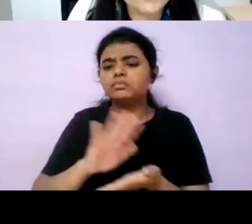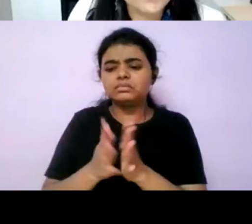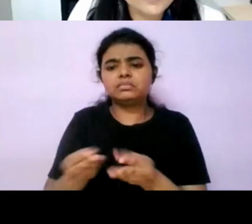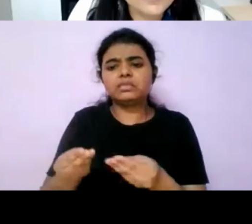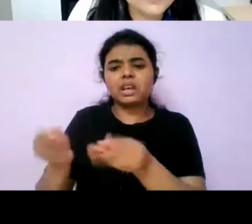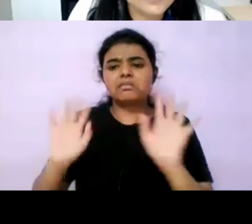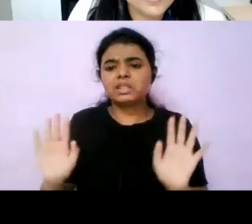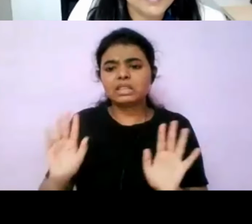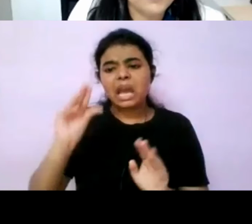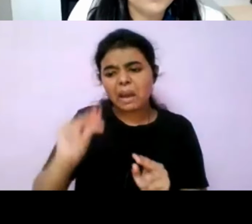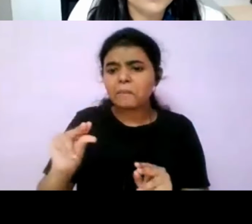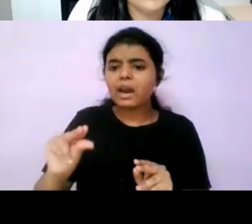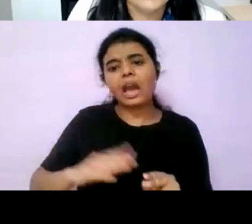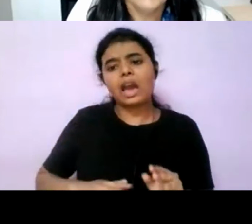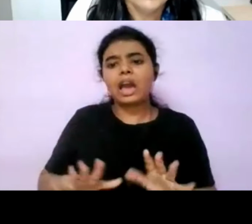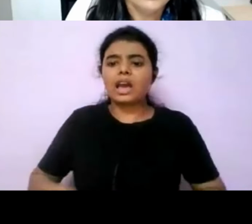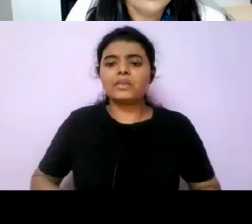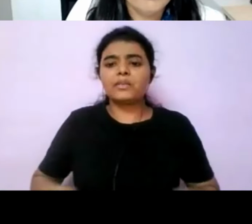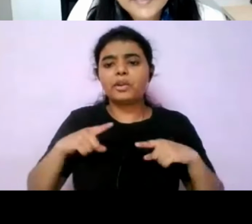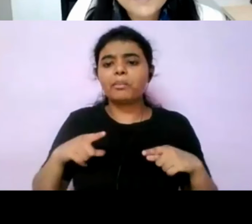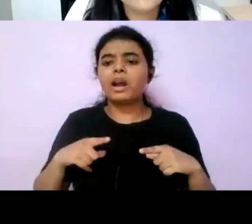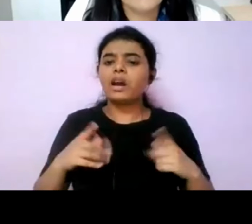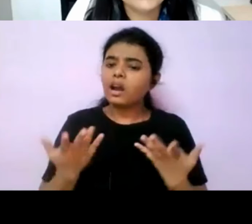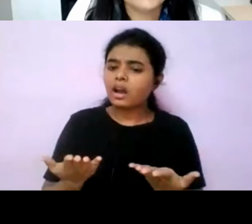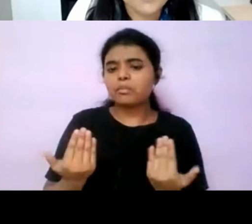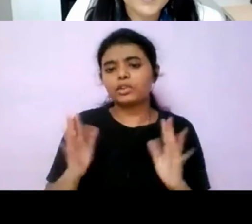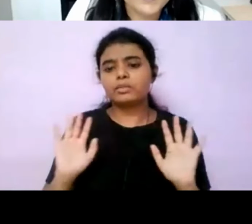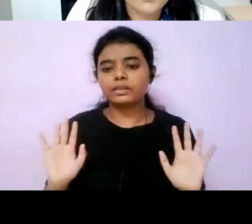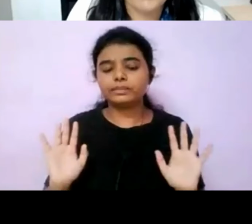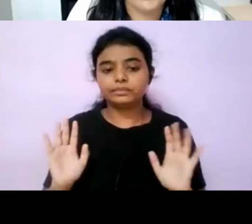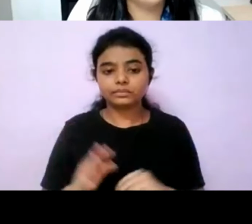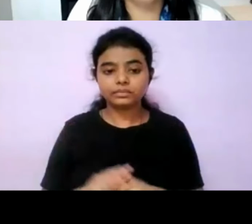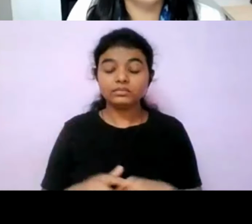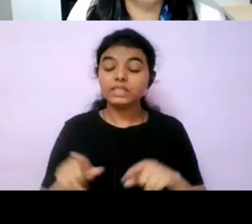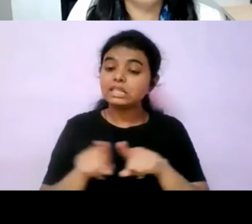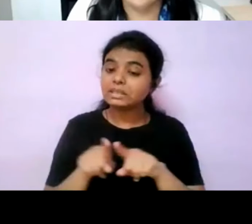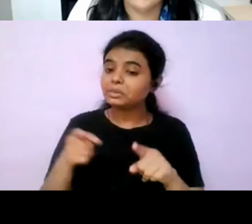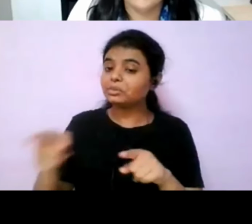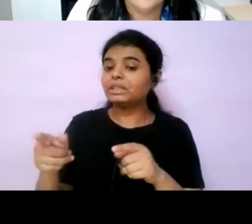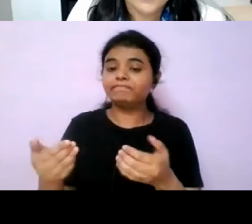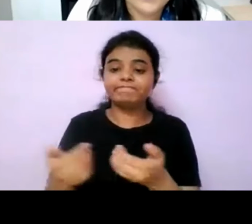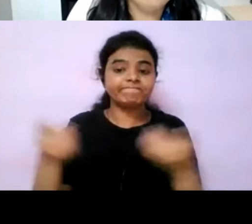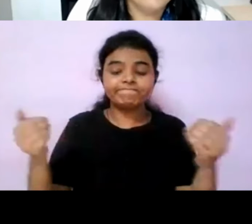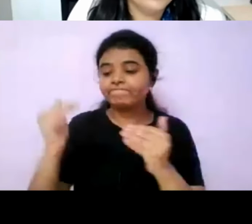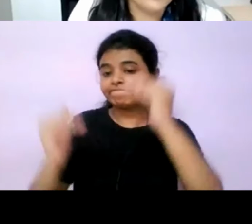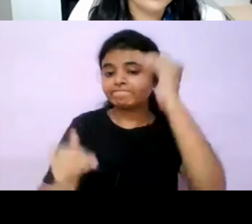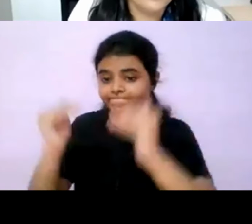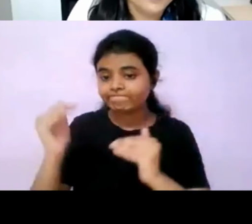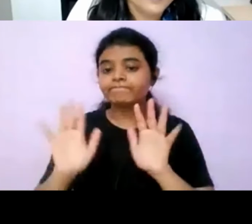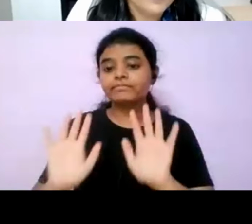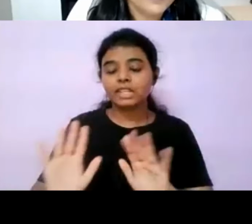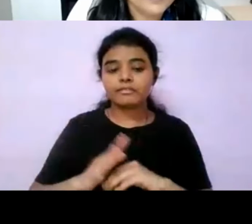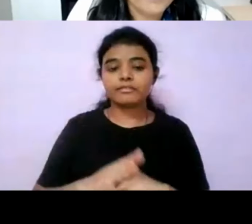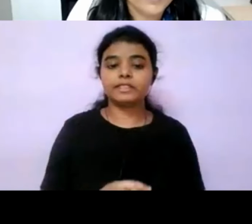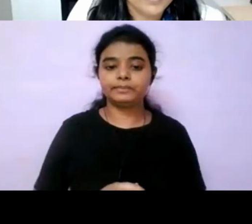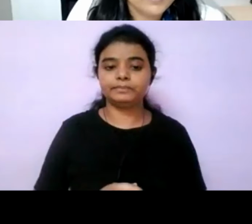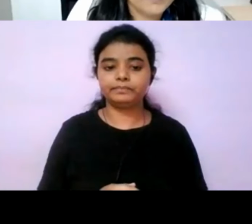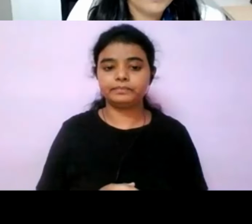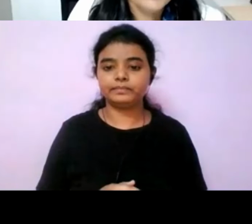also renders disabled girls victims of discriminatory practice like female infanticide,